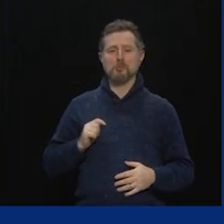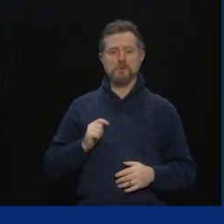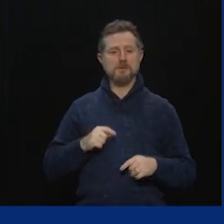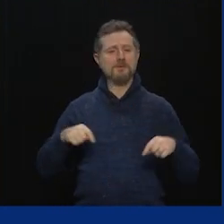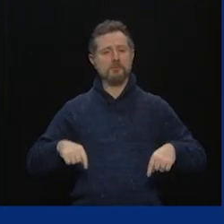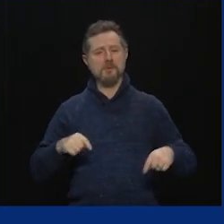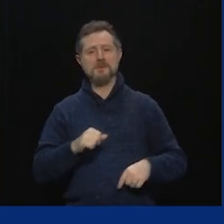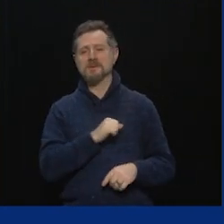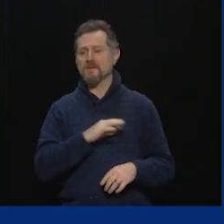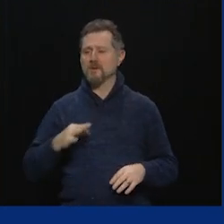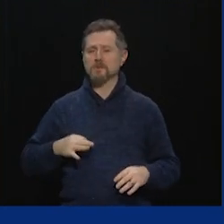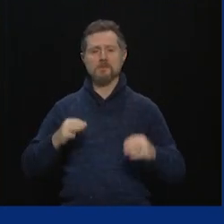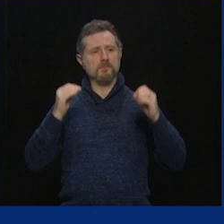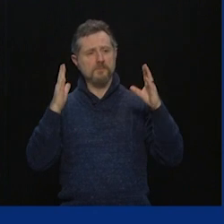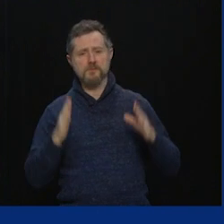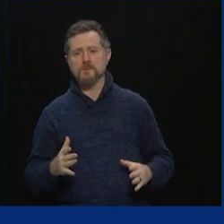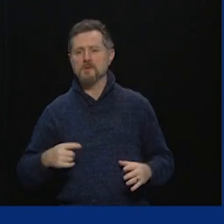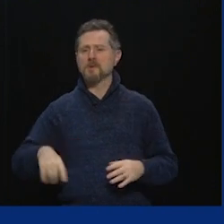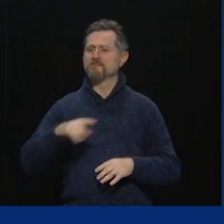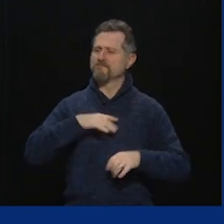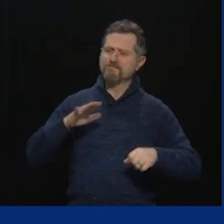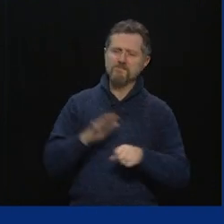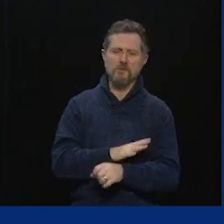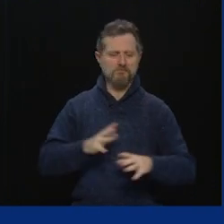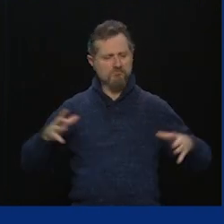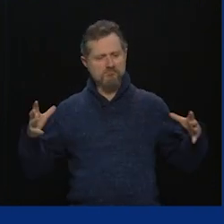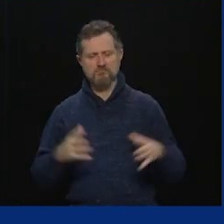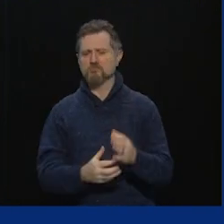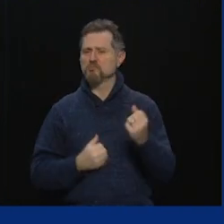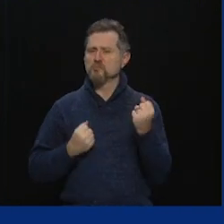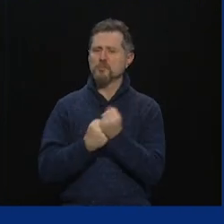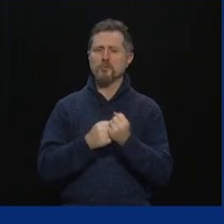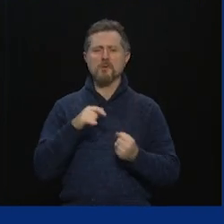entire community has supported us in this effort.